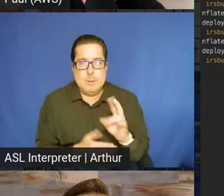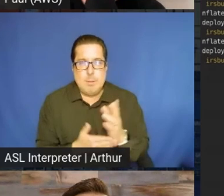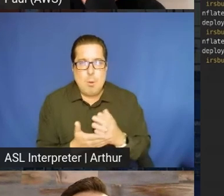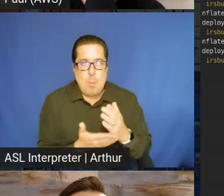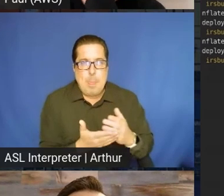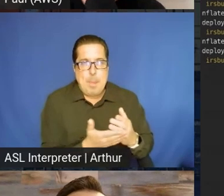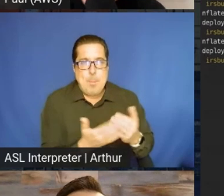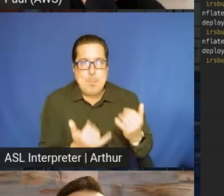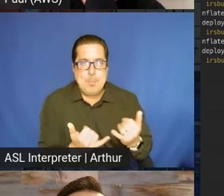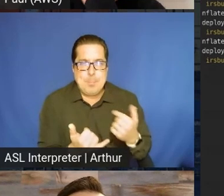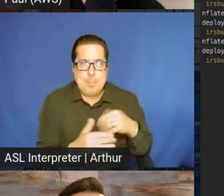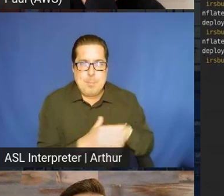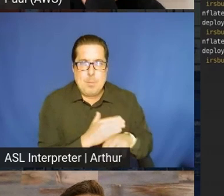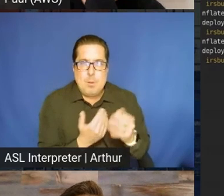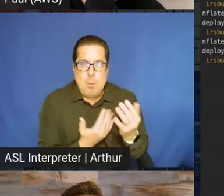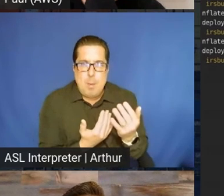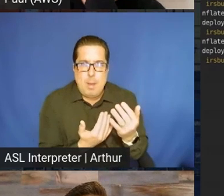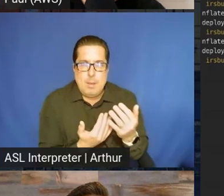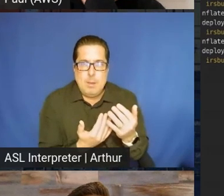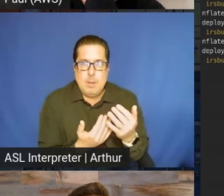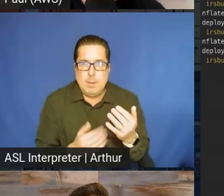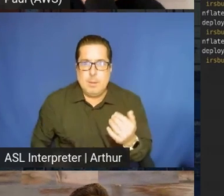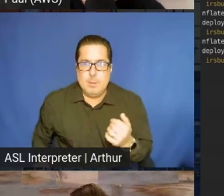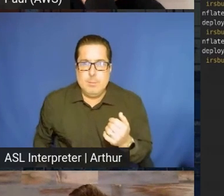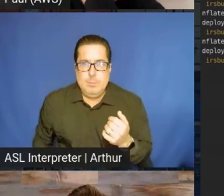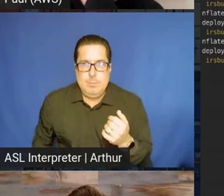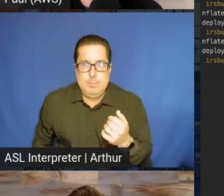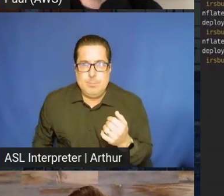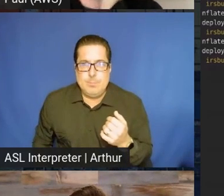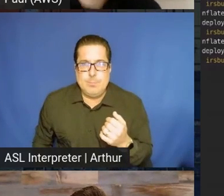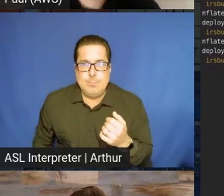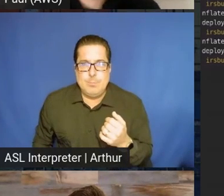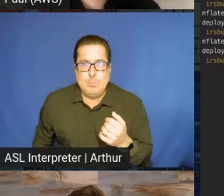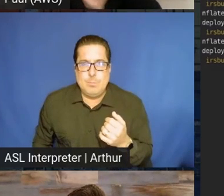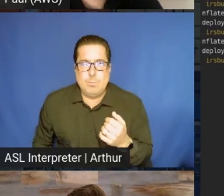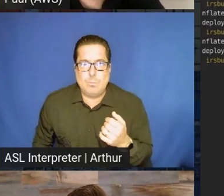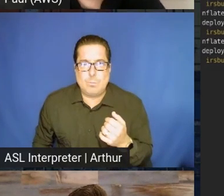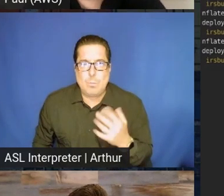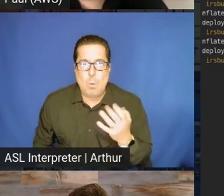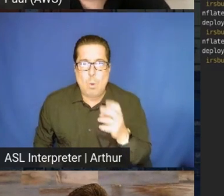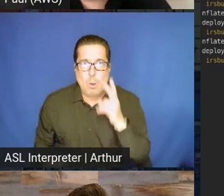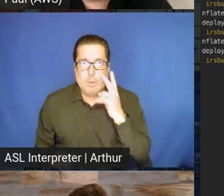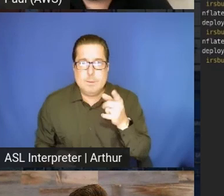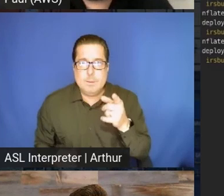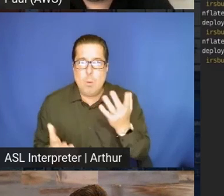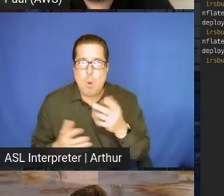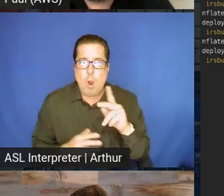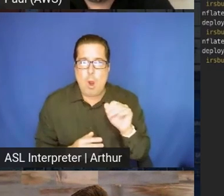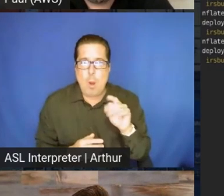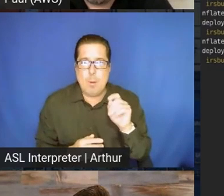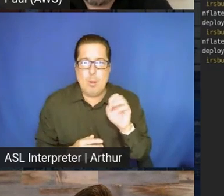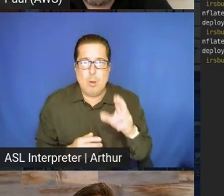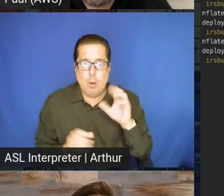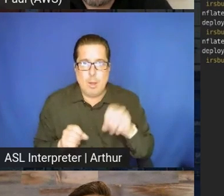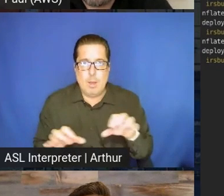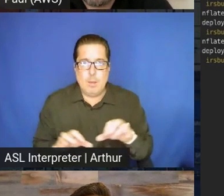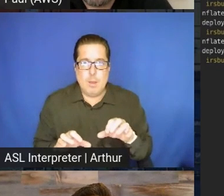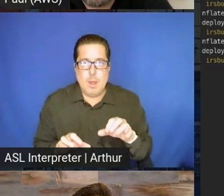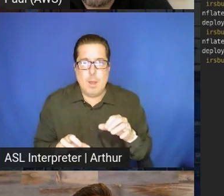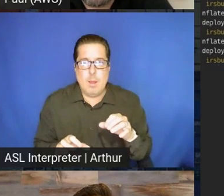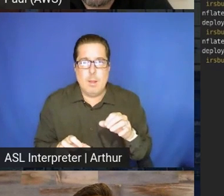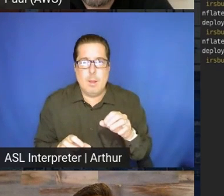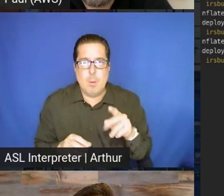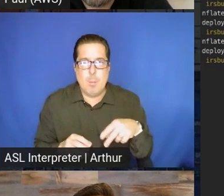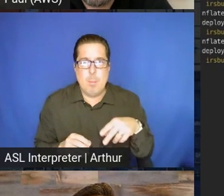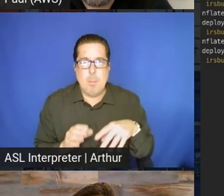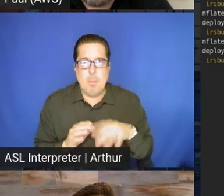pending state. And from the logs, we'll see what Karpenter has done. It has picked up M5 2X